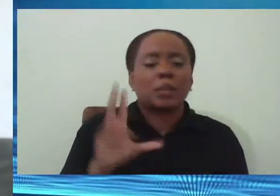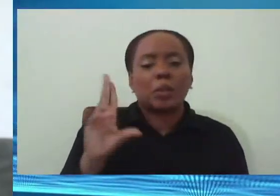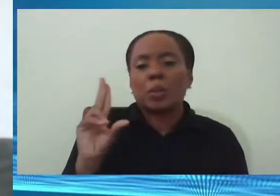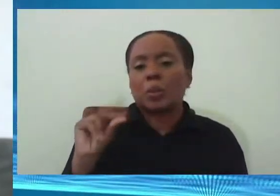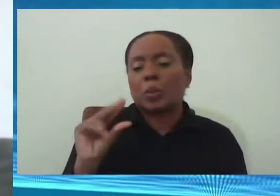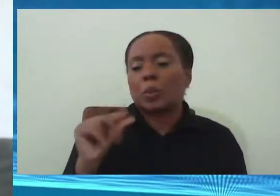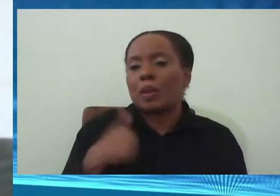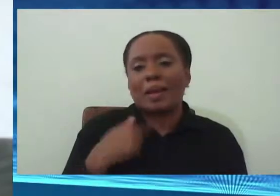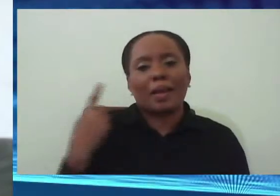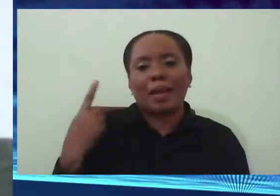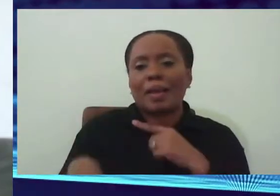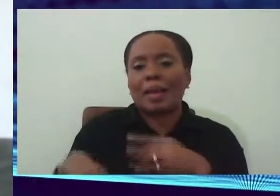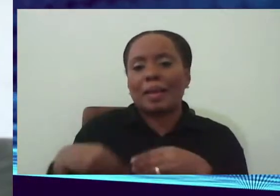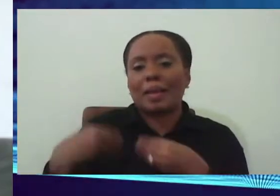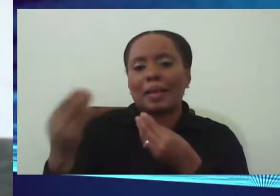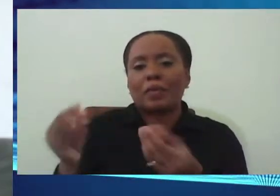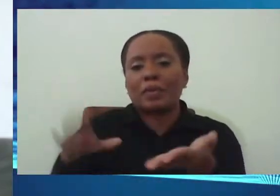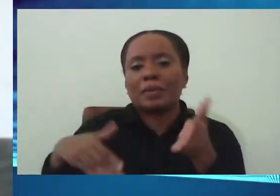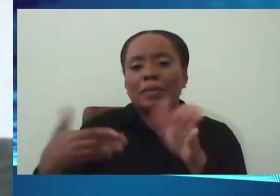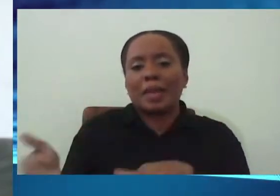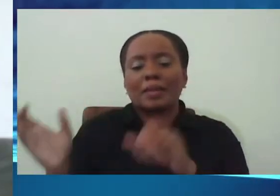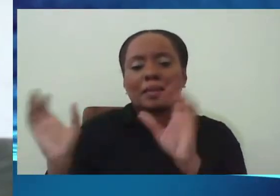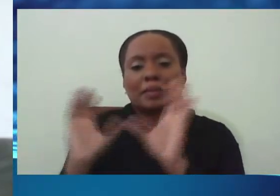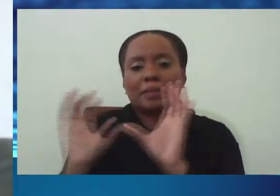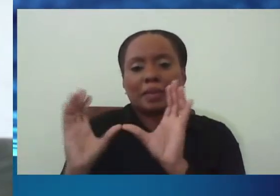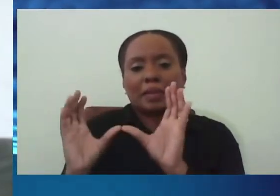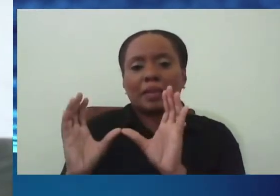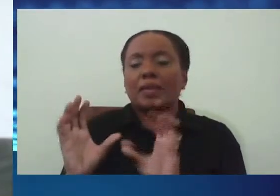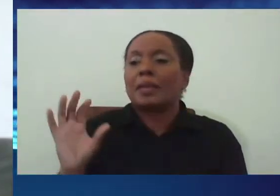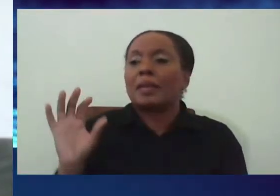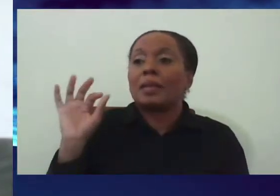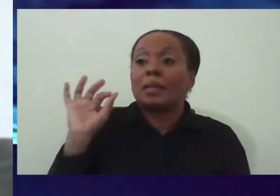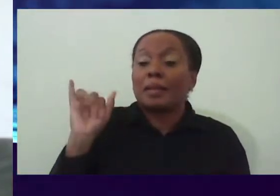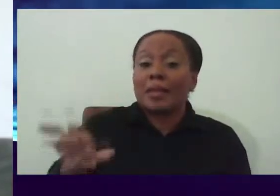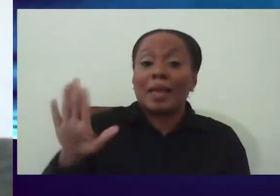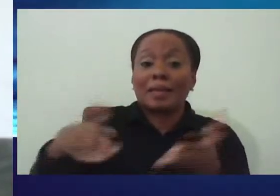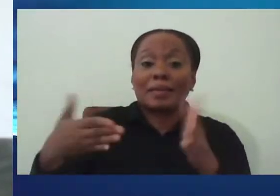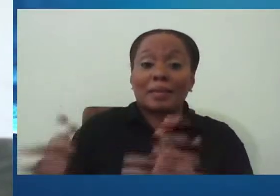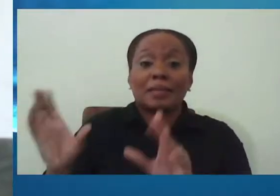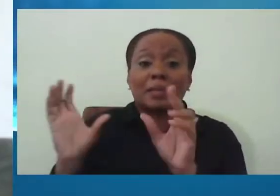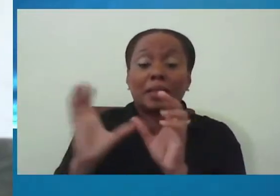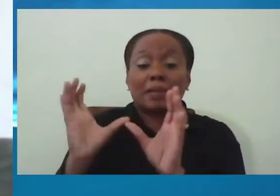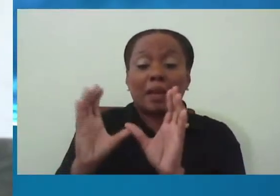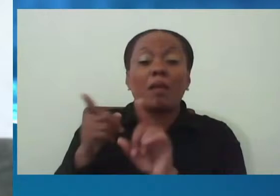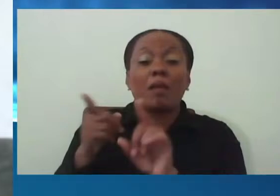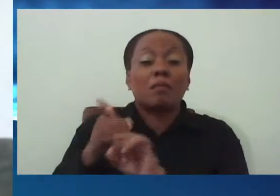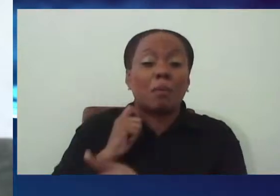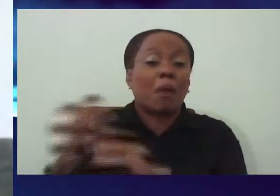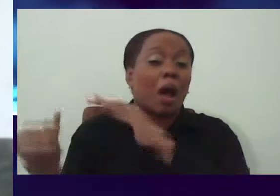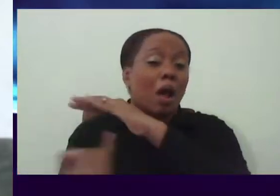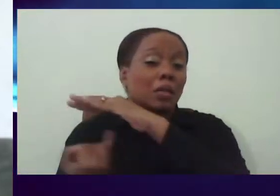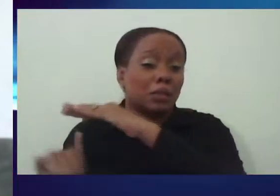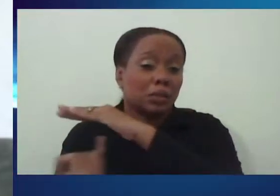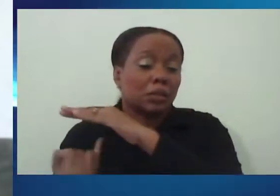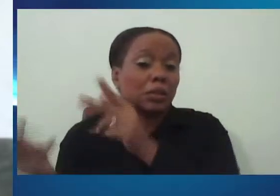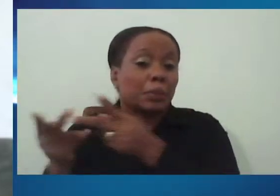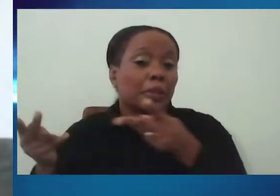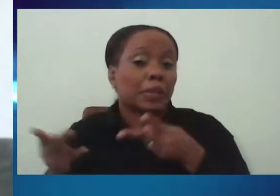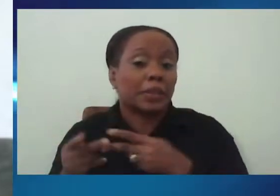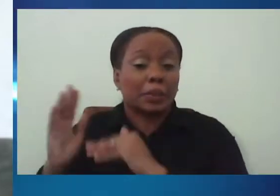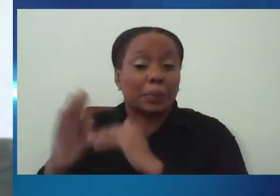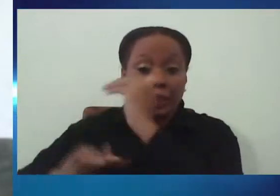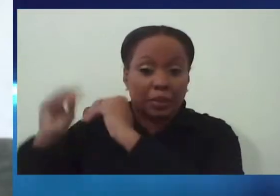certificate. That death certificate has to come from the isolation center. But up to